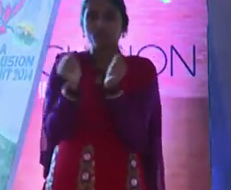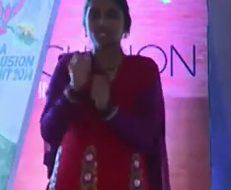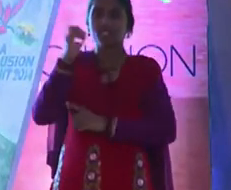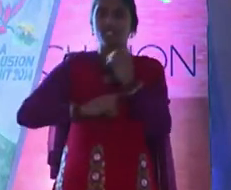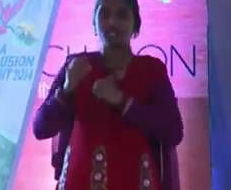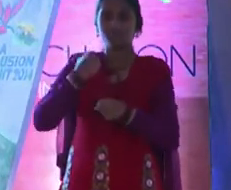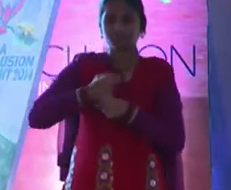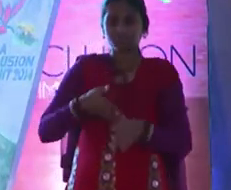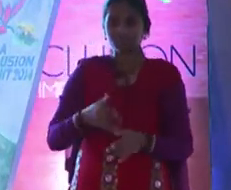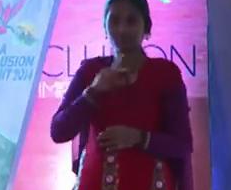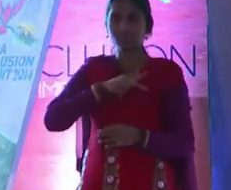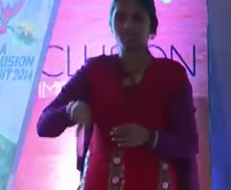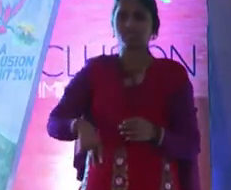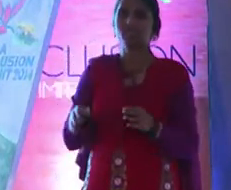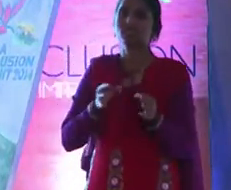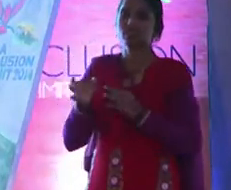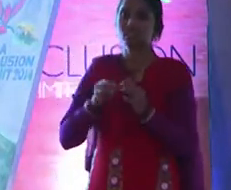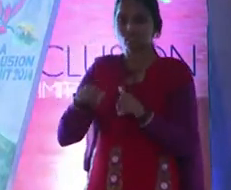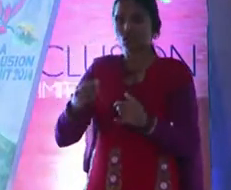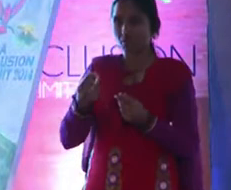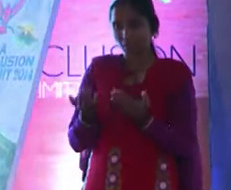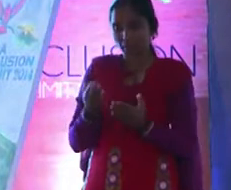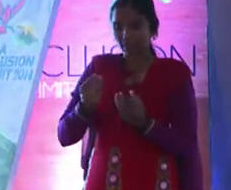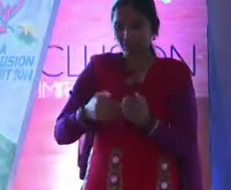input, please give it to us as soon as possible.